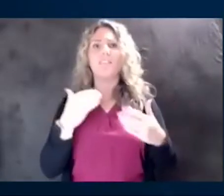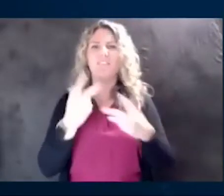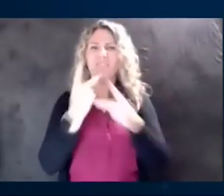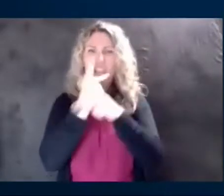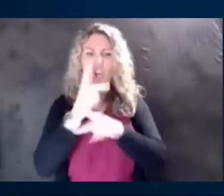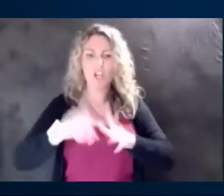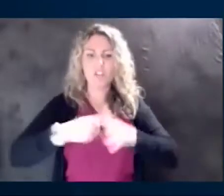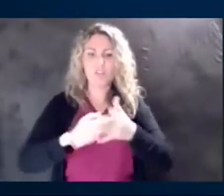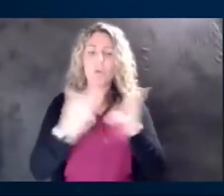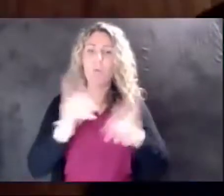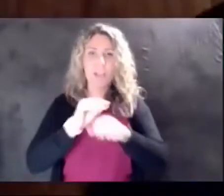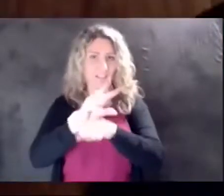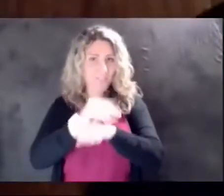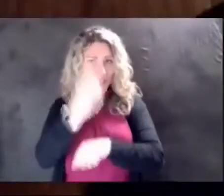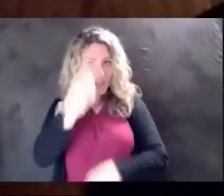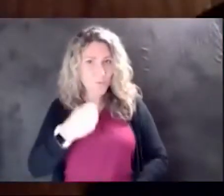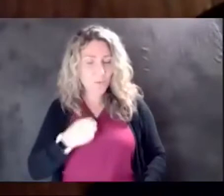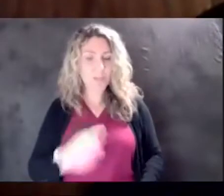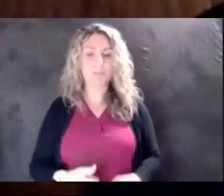me?